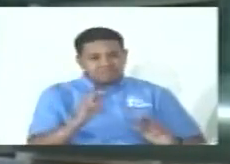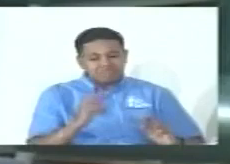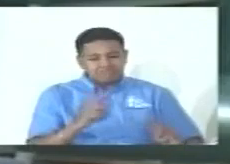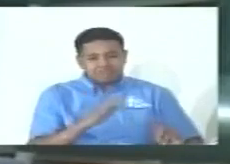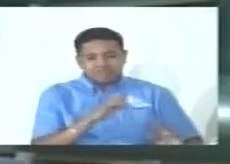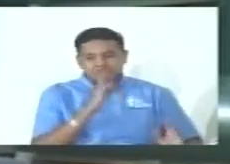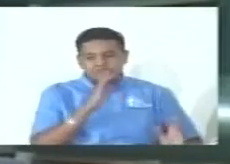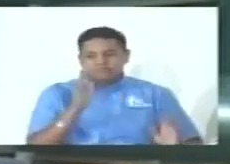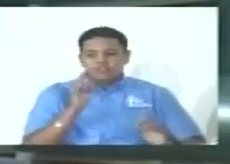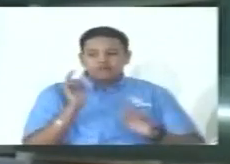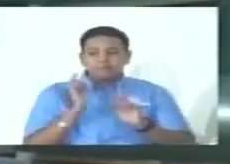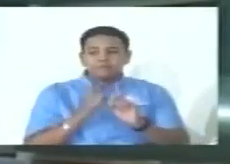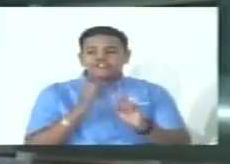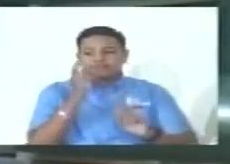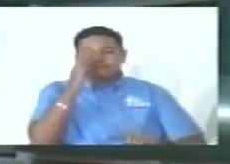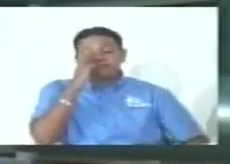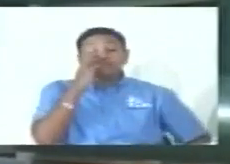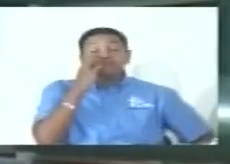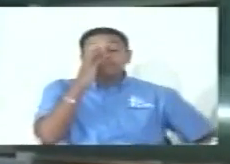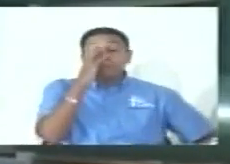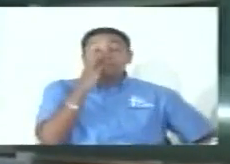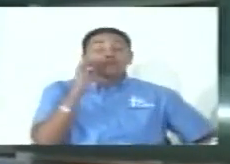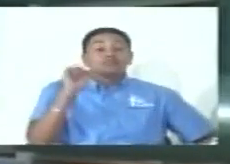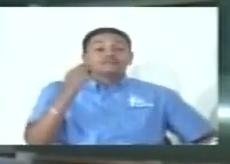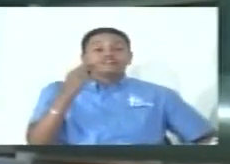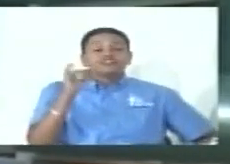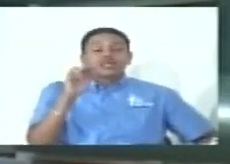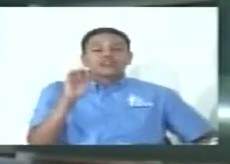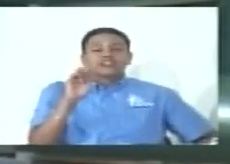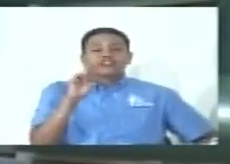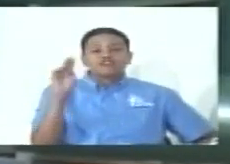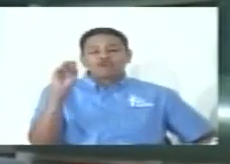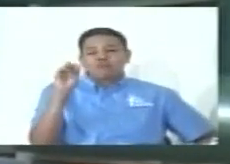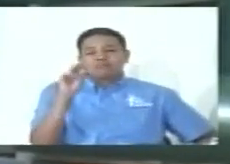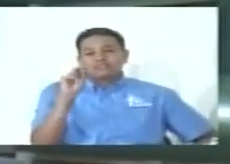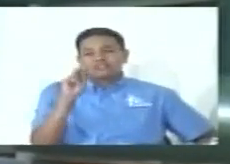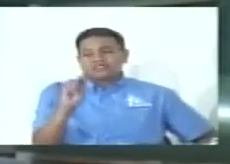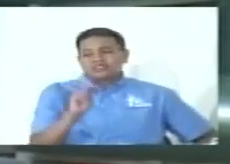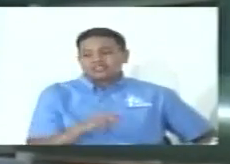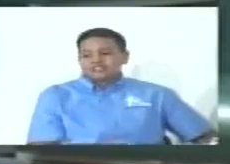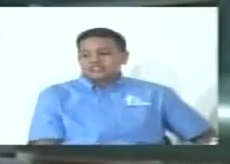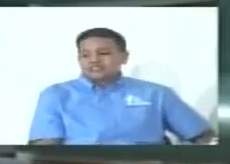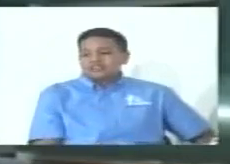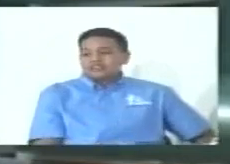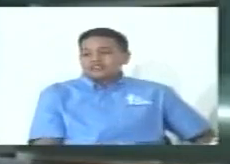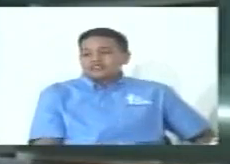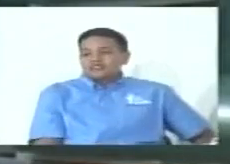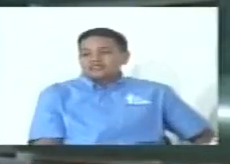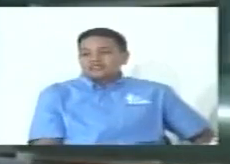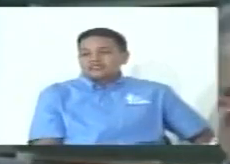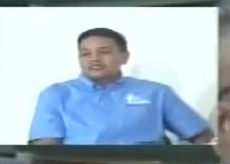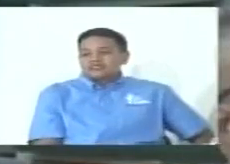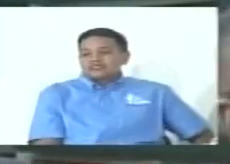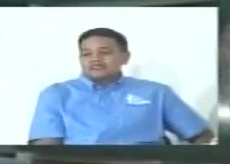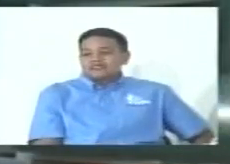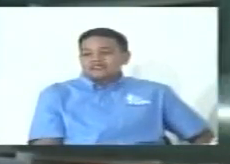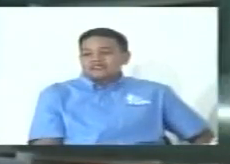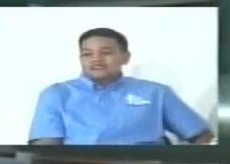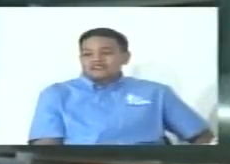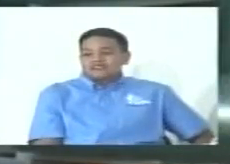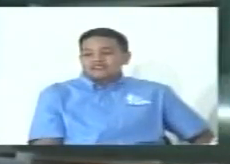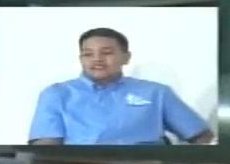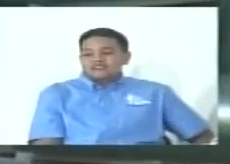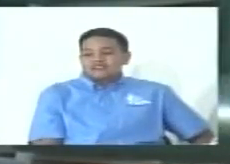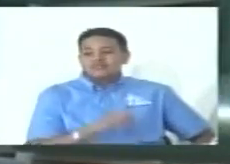On the point, Mr. President, of Shahine Robinson. Now, you will meet some persons